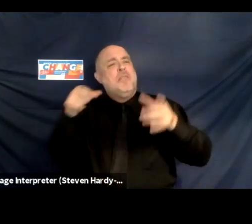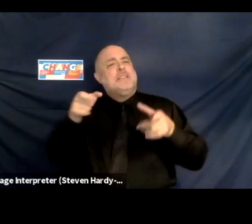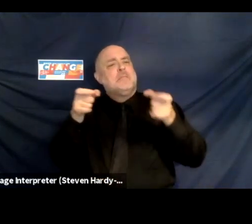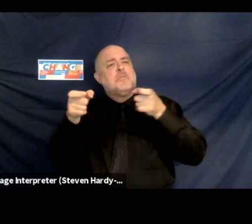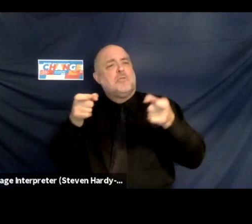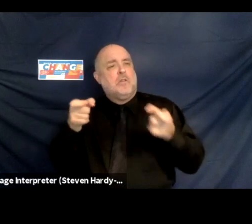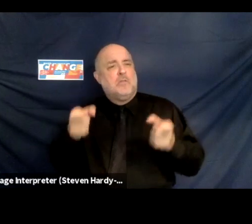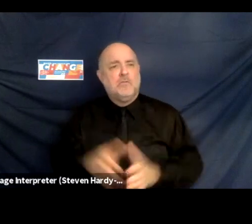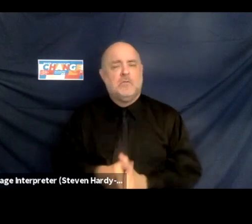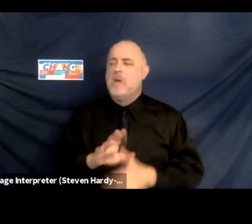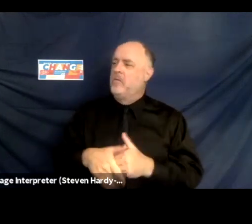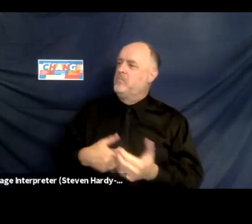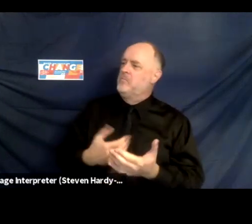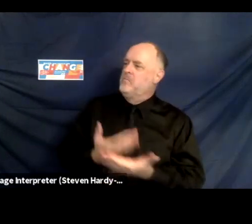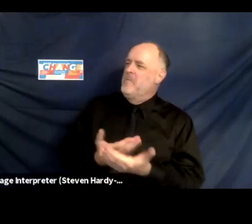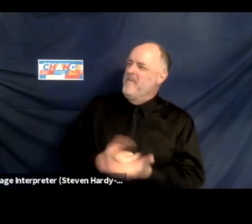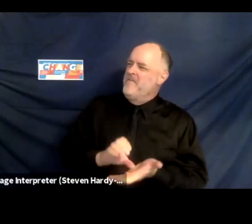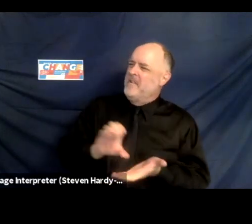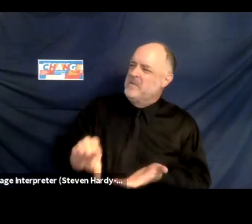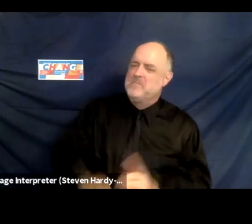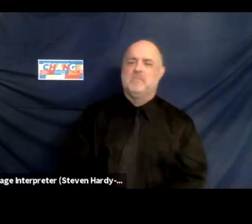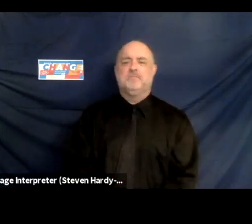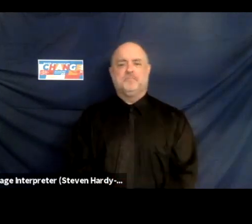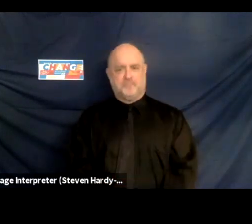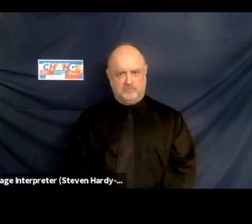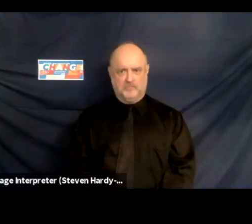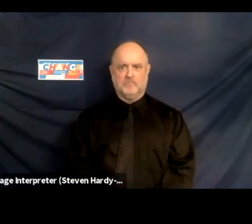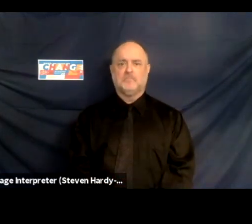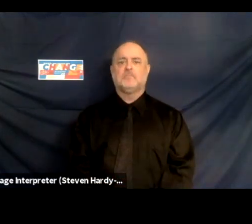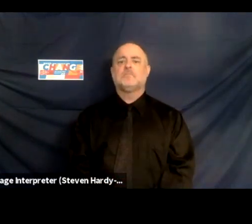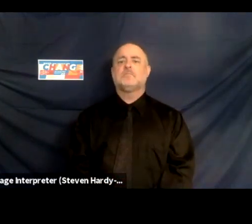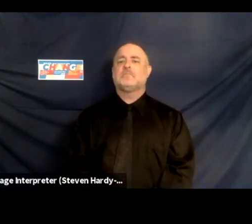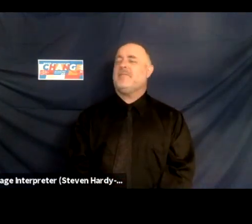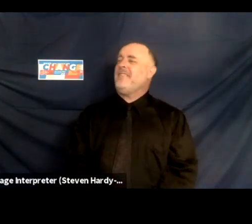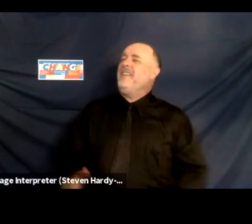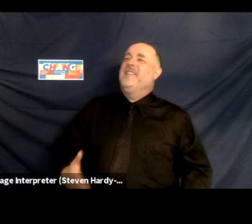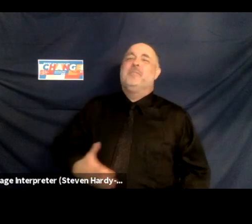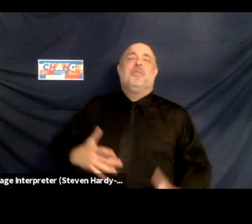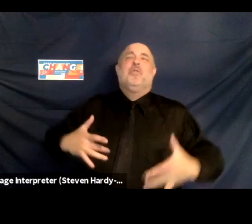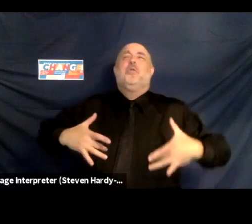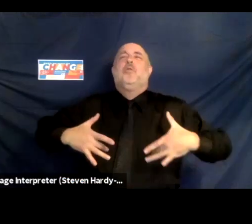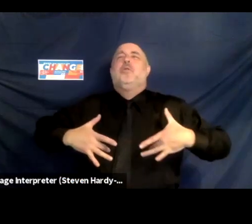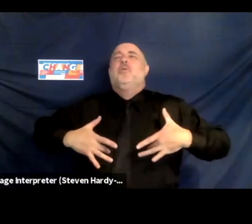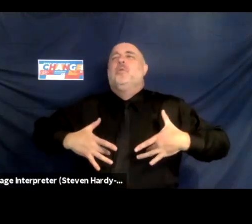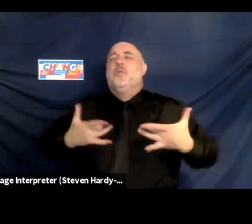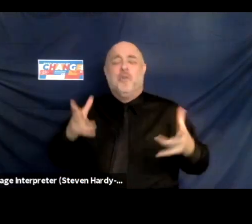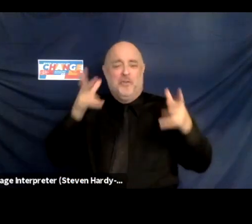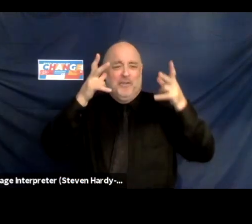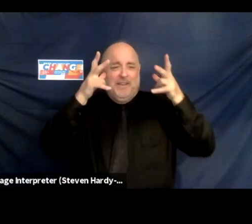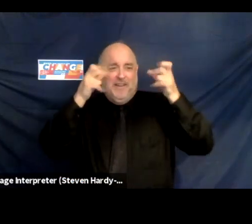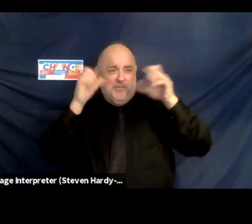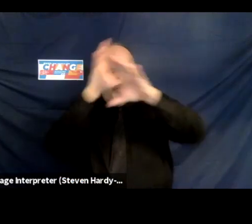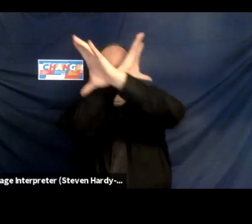And I'm happy to hear that President Biden has told folks openly